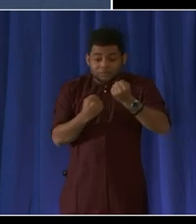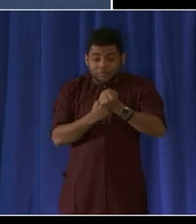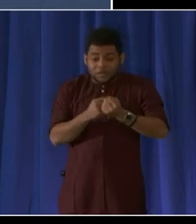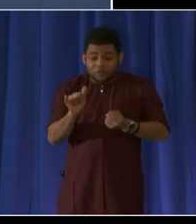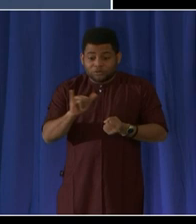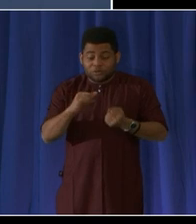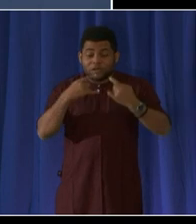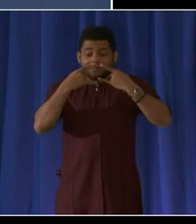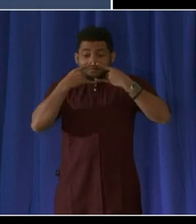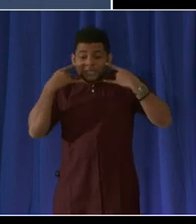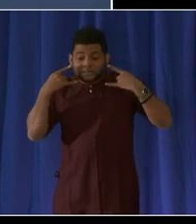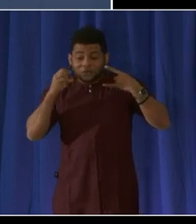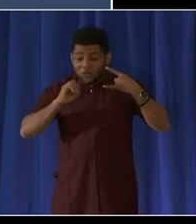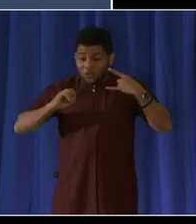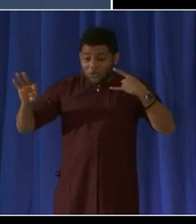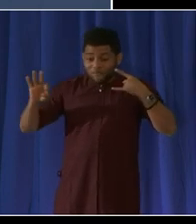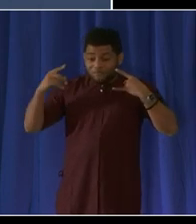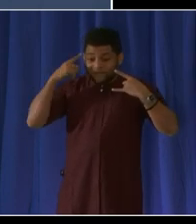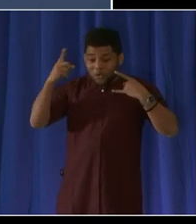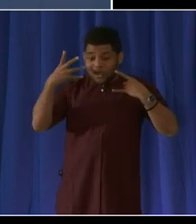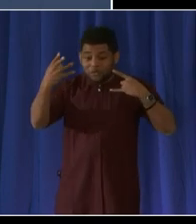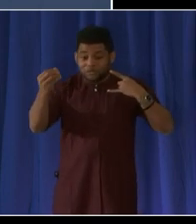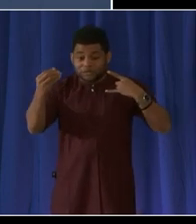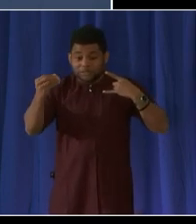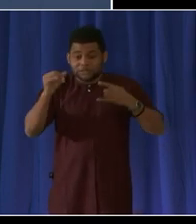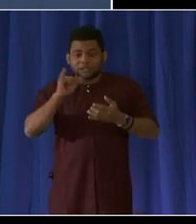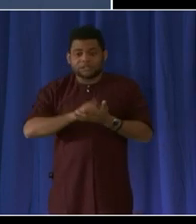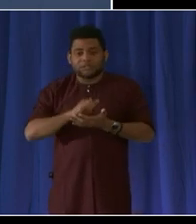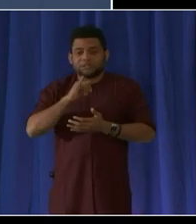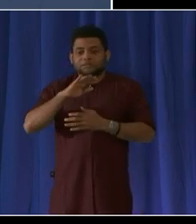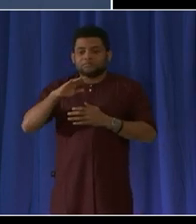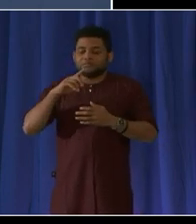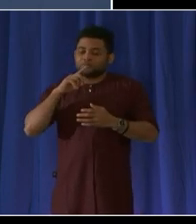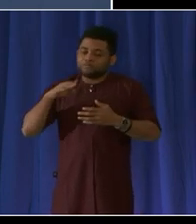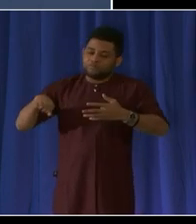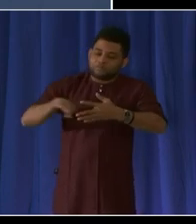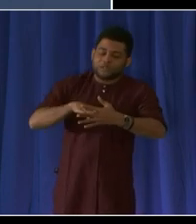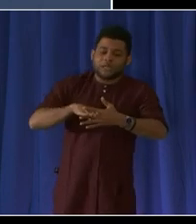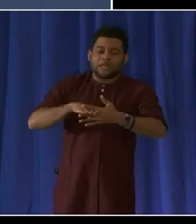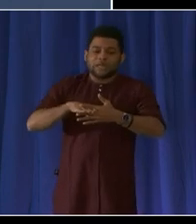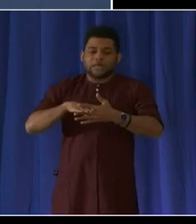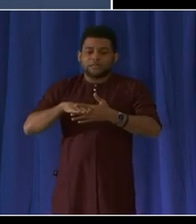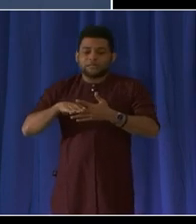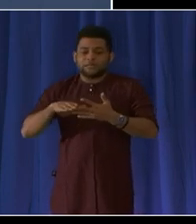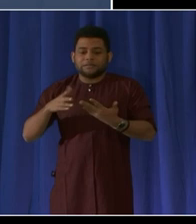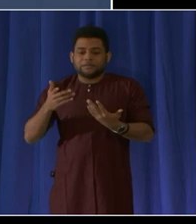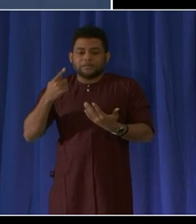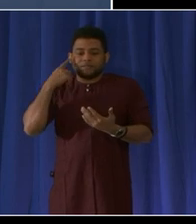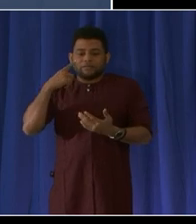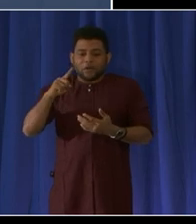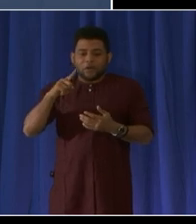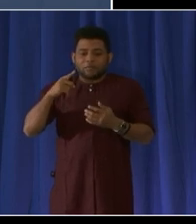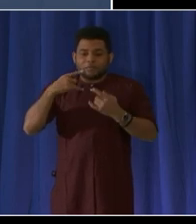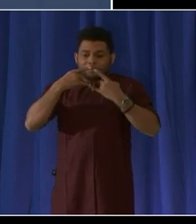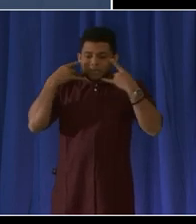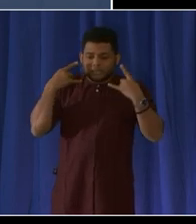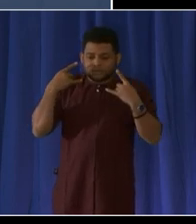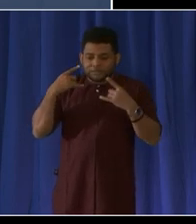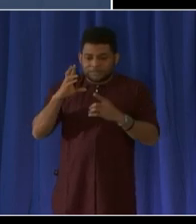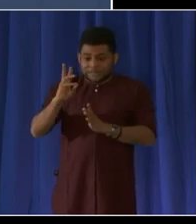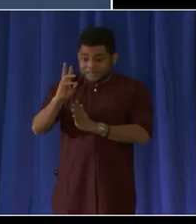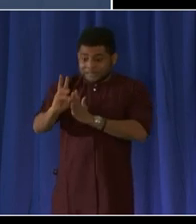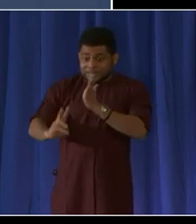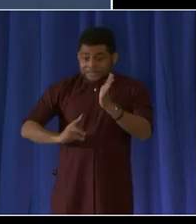least, would give our children the chance to have a midday break from 6 hours of masking, see the smiles of their peers, begin bridging